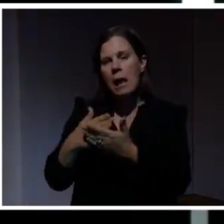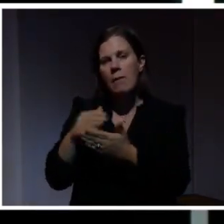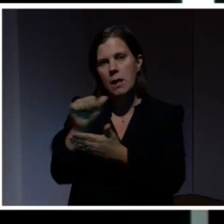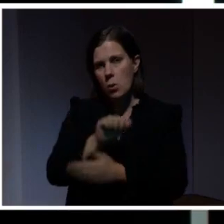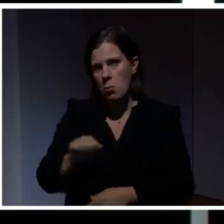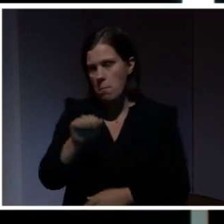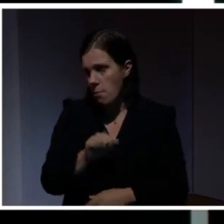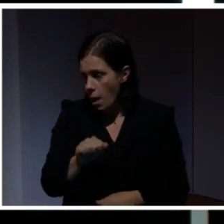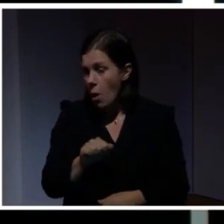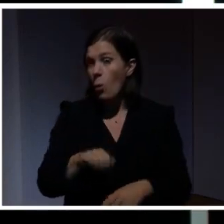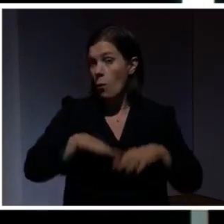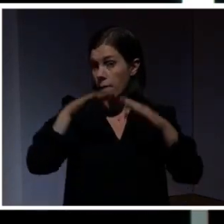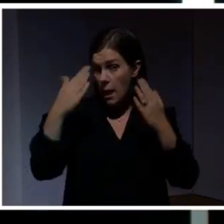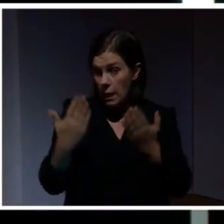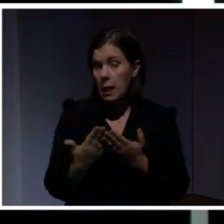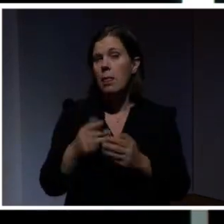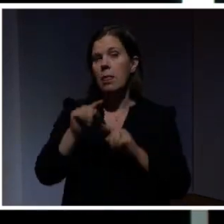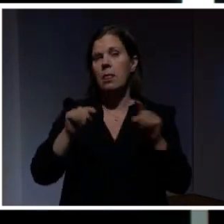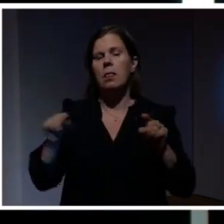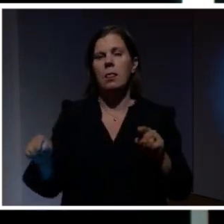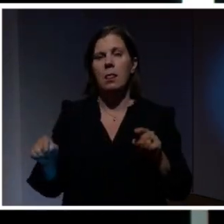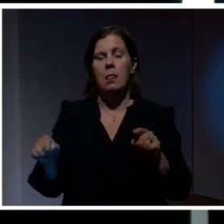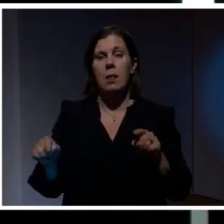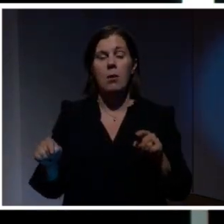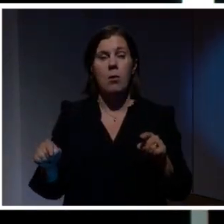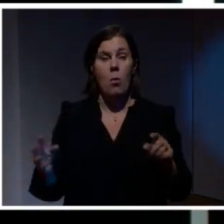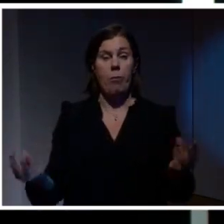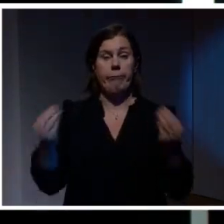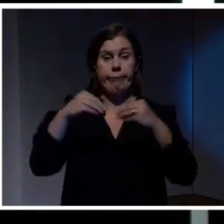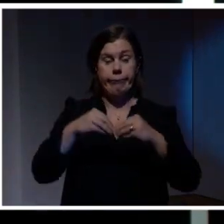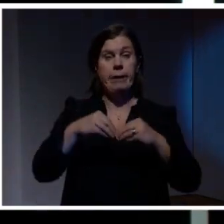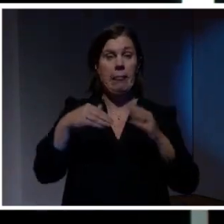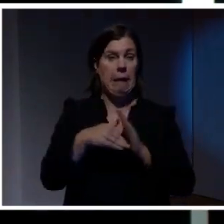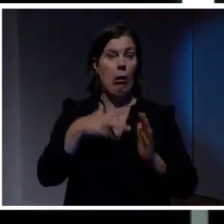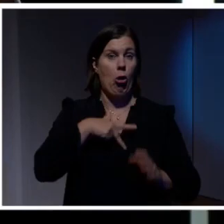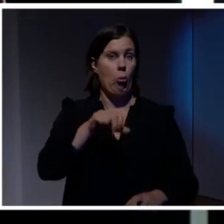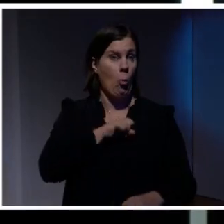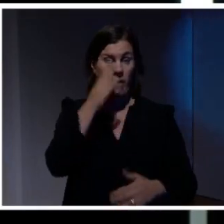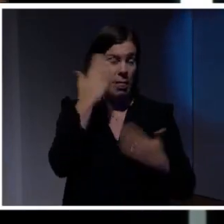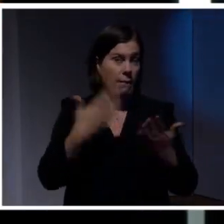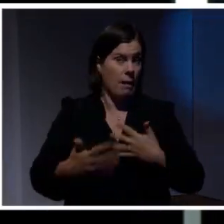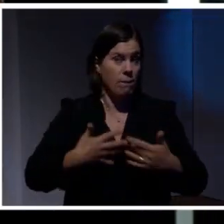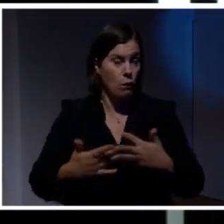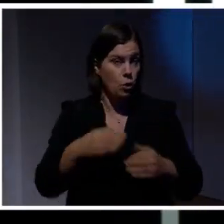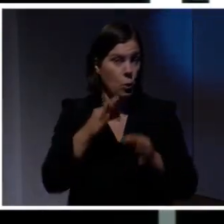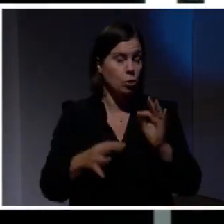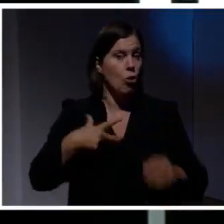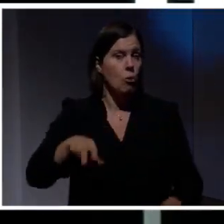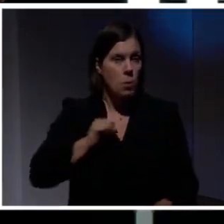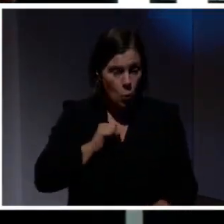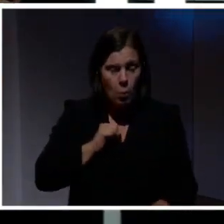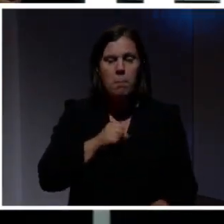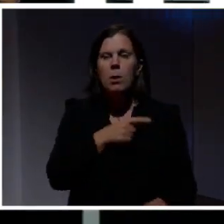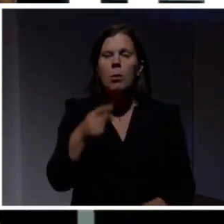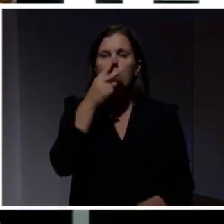Europe and the world, who congregated, I don't know why, in Örebro, and was looking in